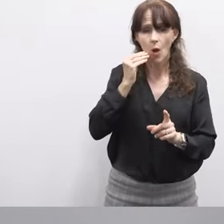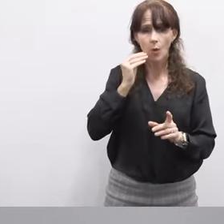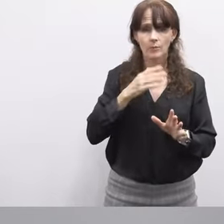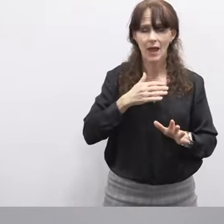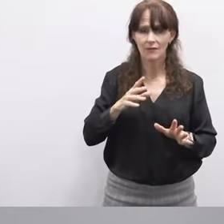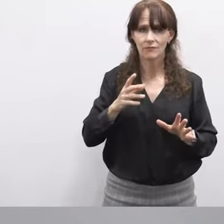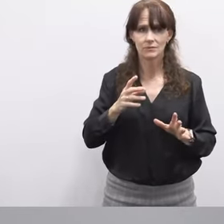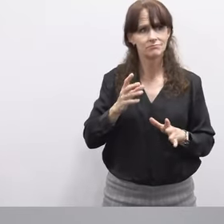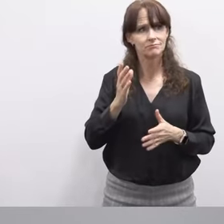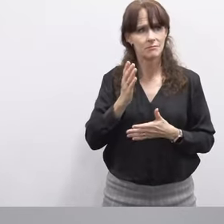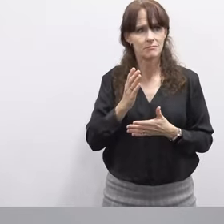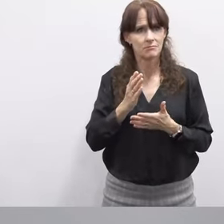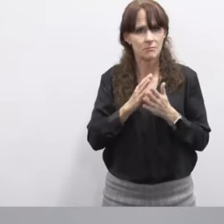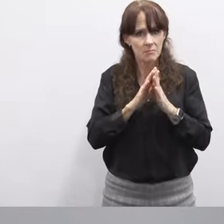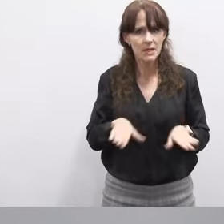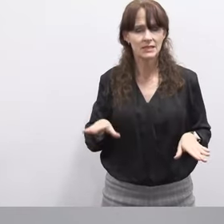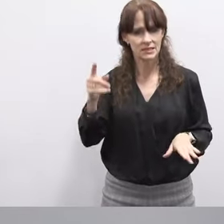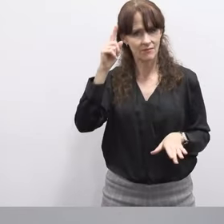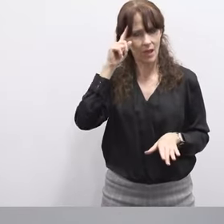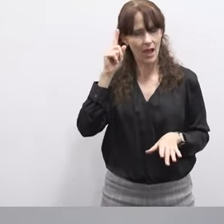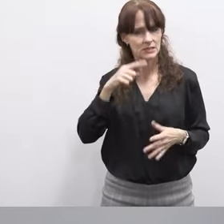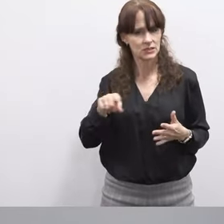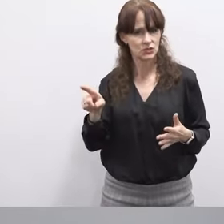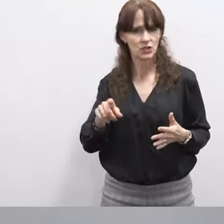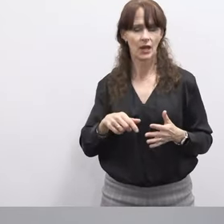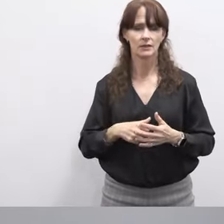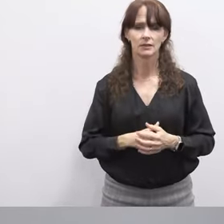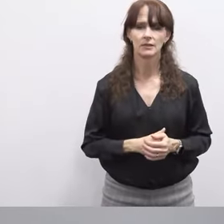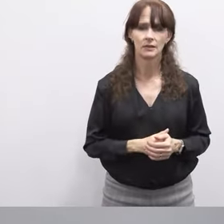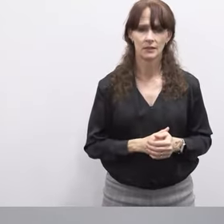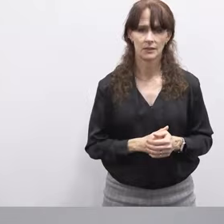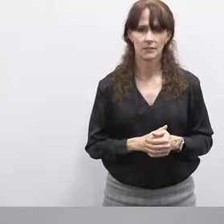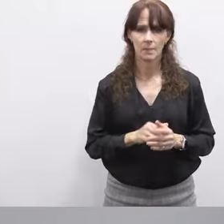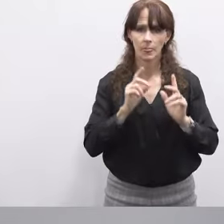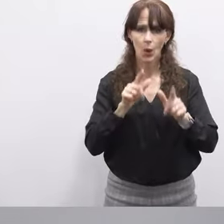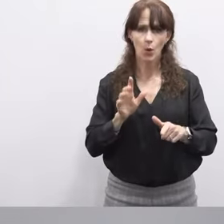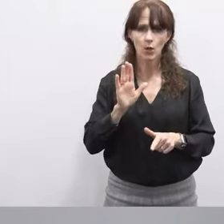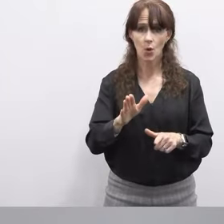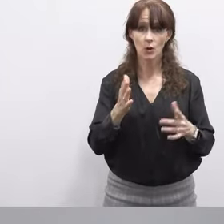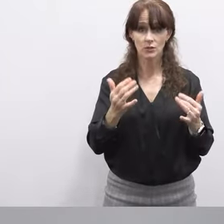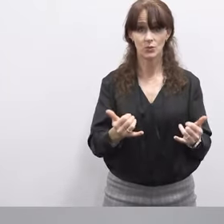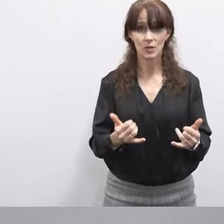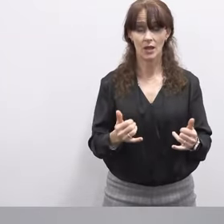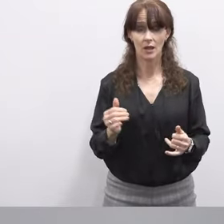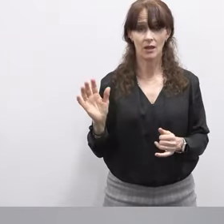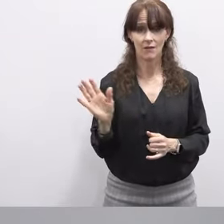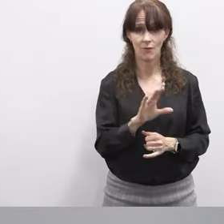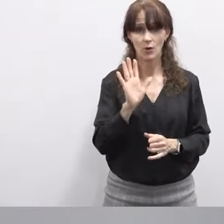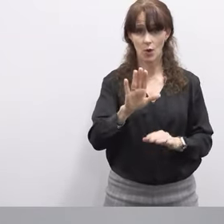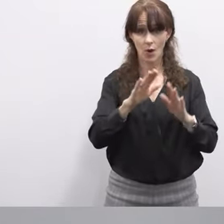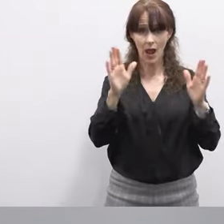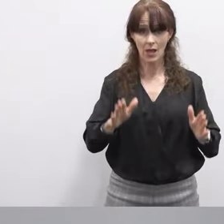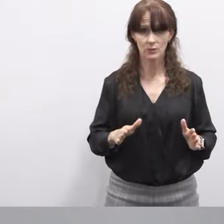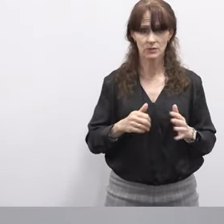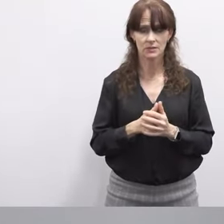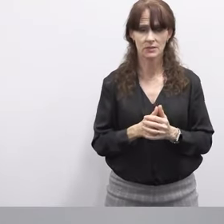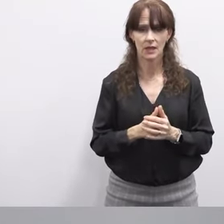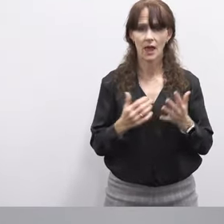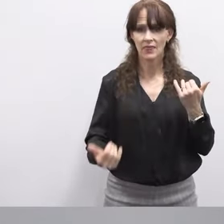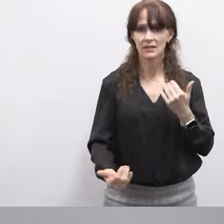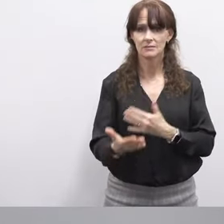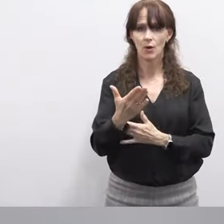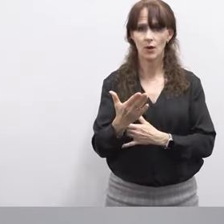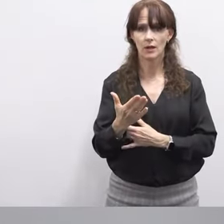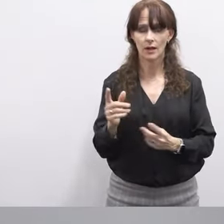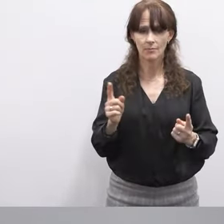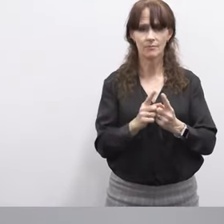check. So as we have them at the school as well, order yours today for your household. And also this morning, I ran